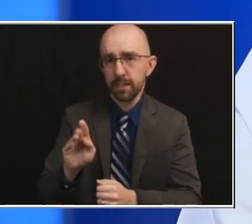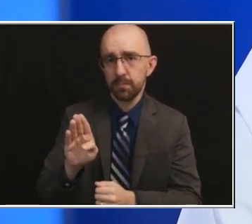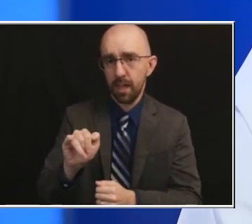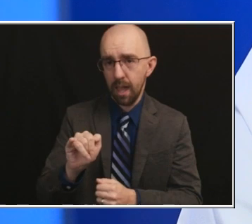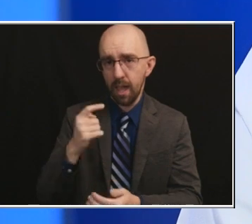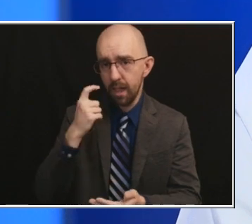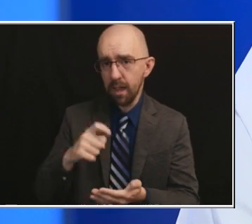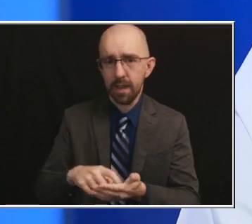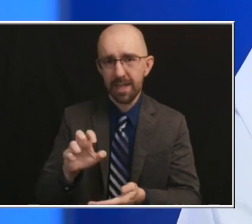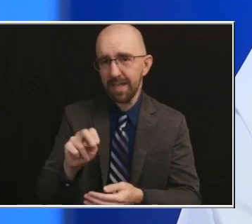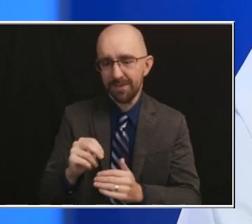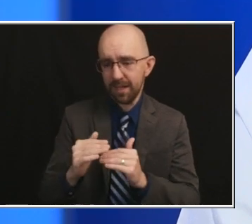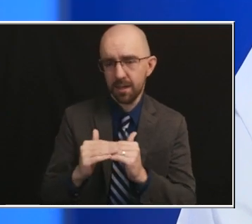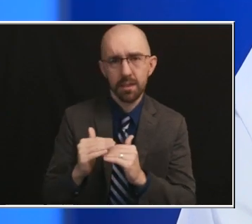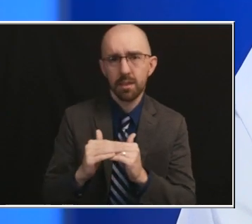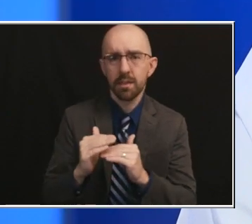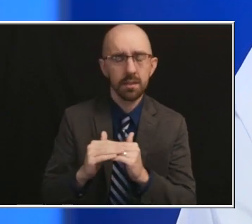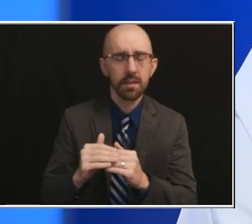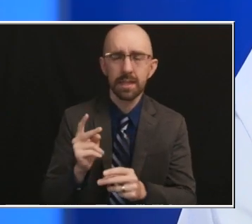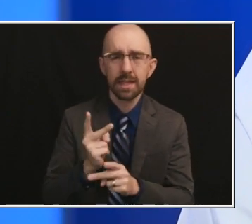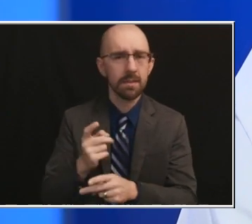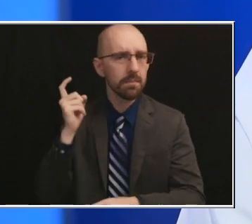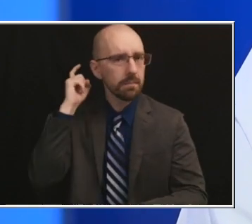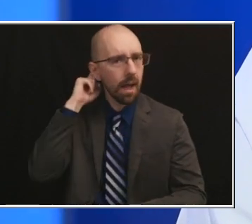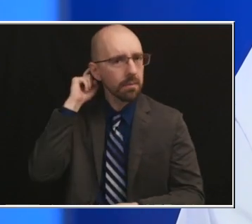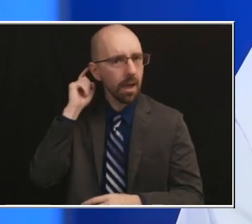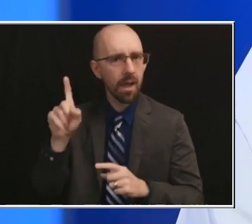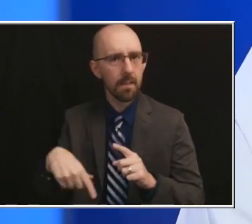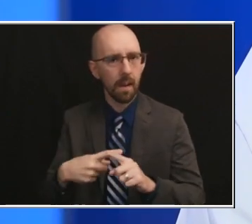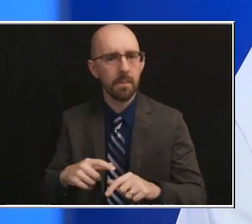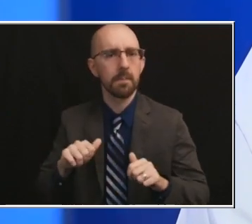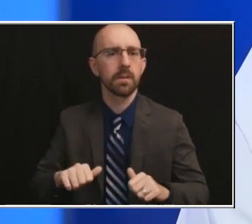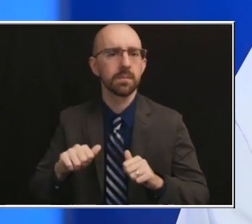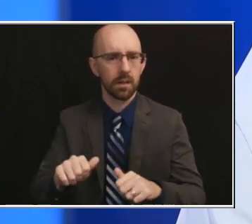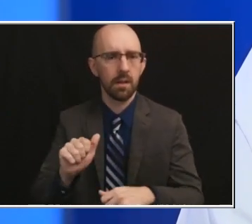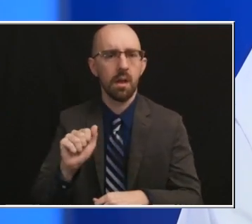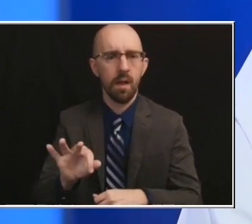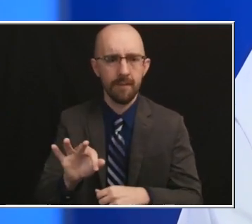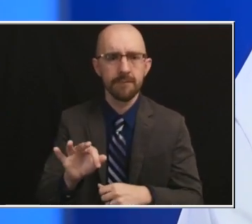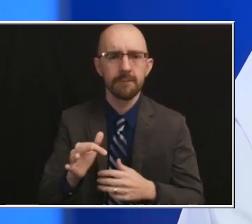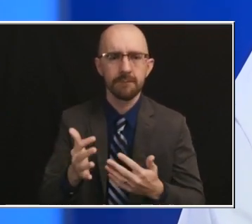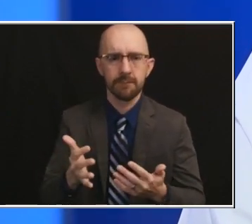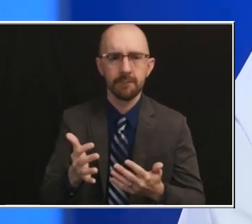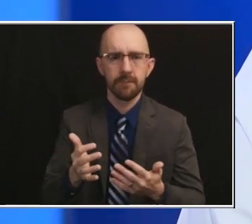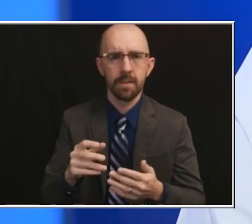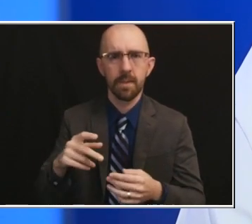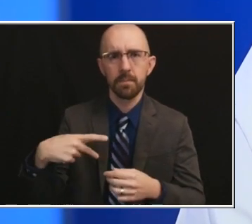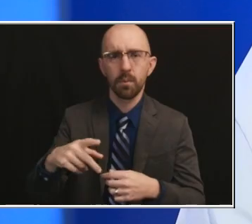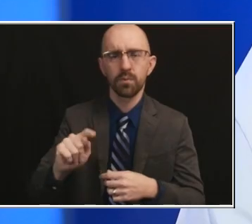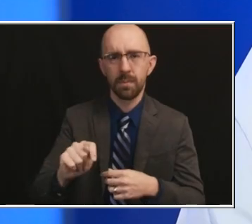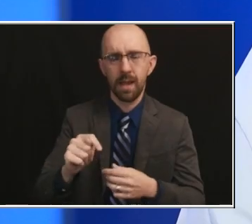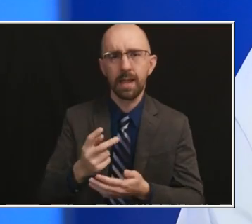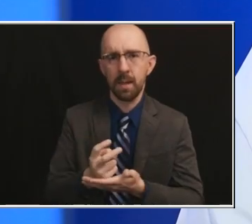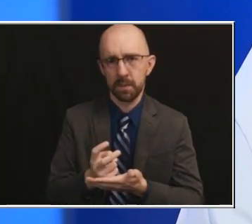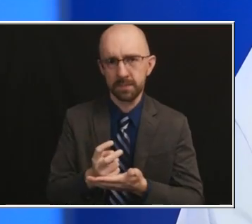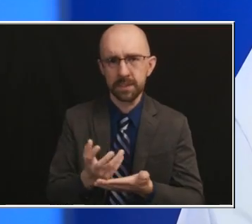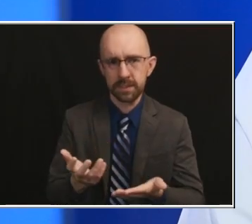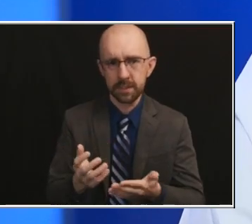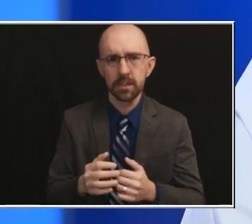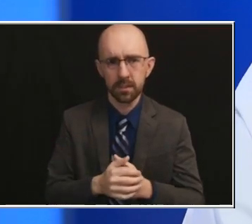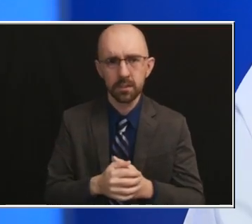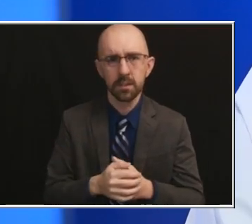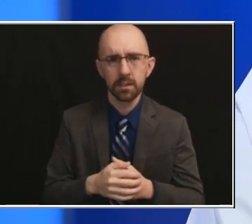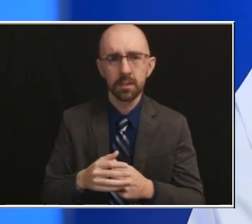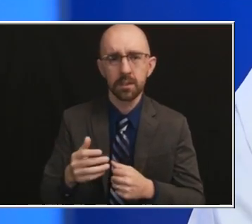remote TBI, keep in the back of your head about the possibility of post-traumatic epilepsy and the subtle ways it